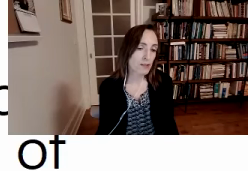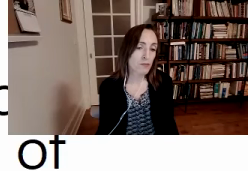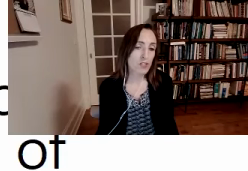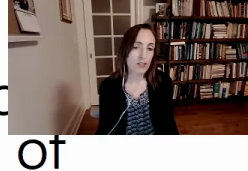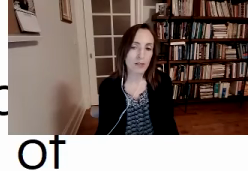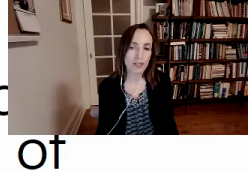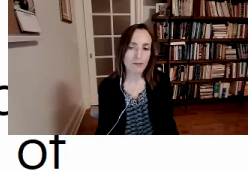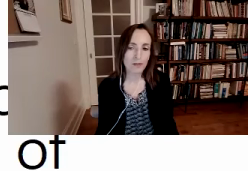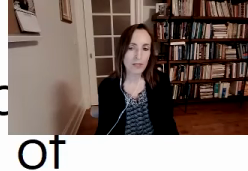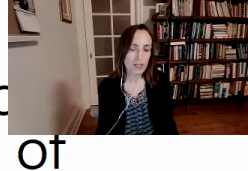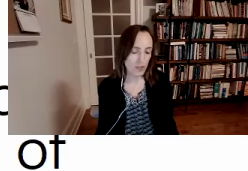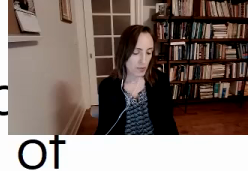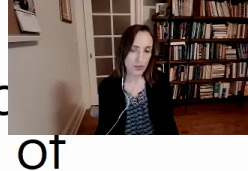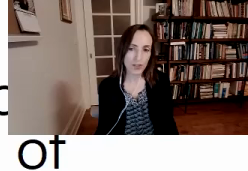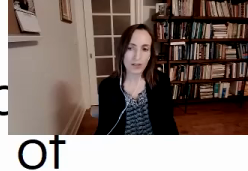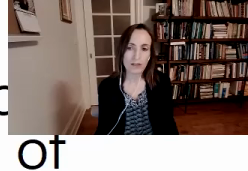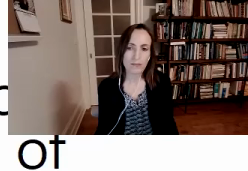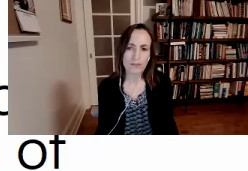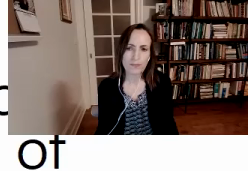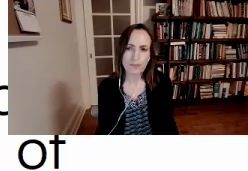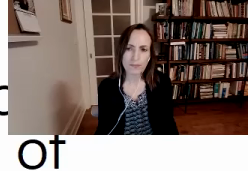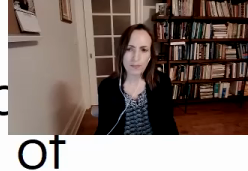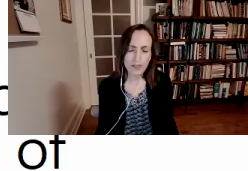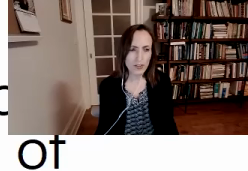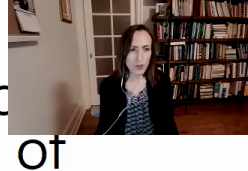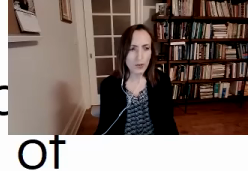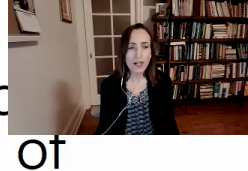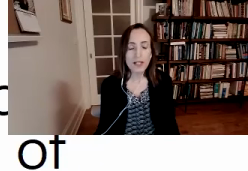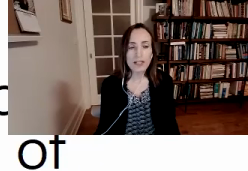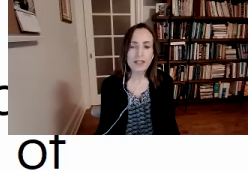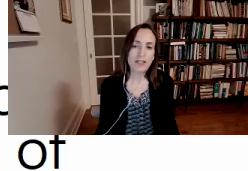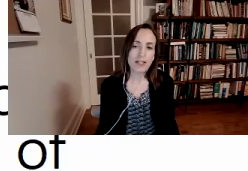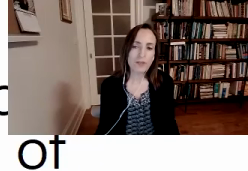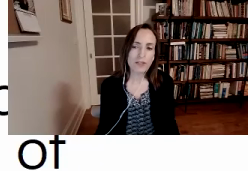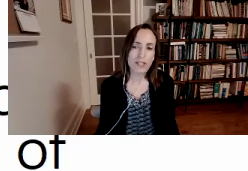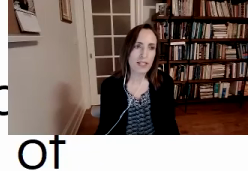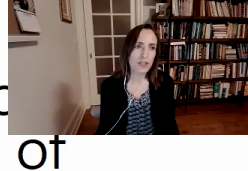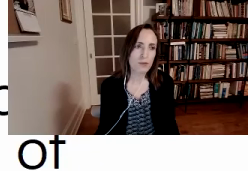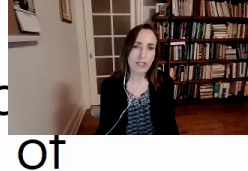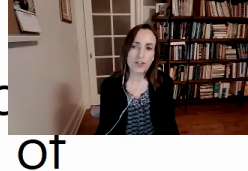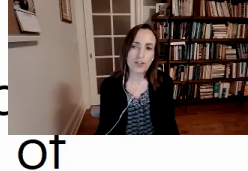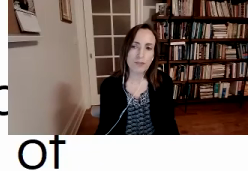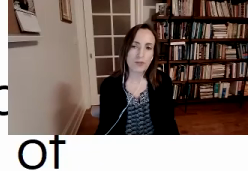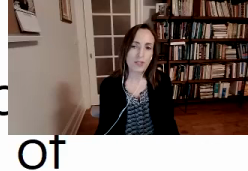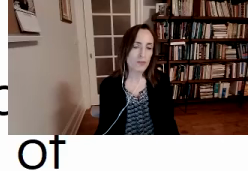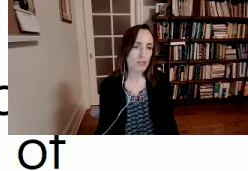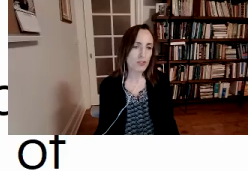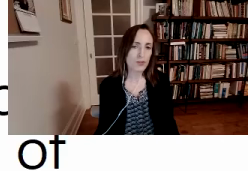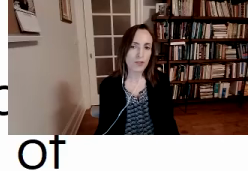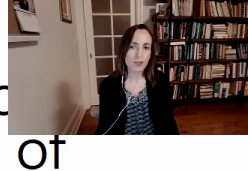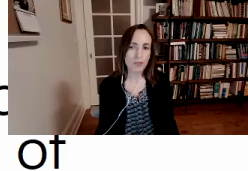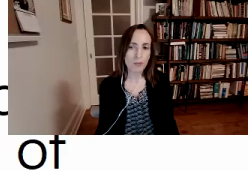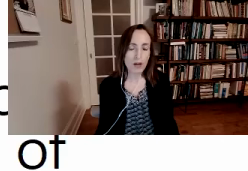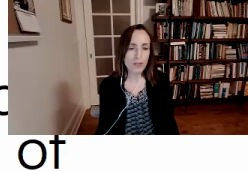with information coming in from the speech signal. So in this study, we investigate the relationship between